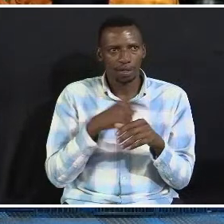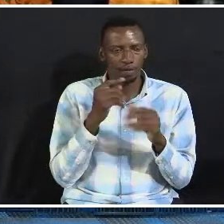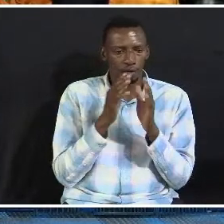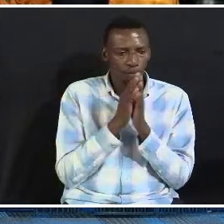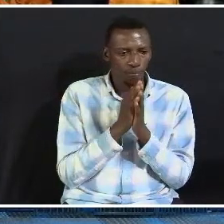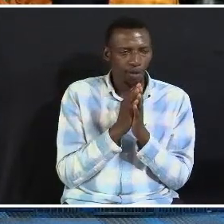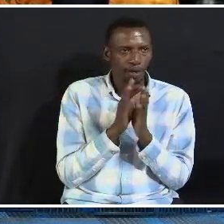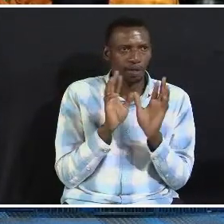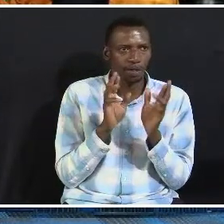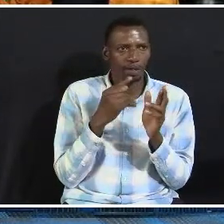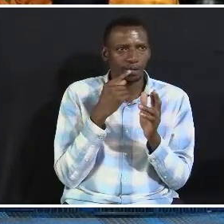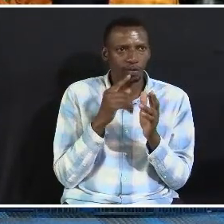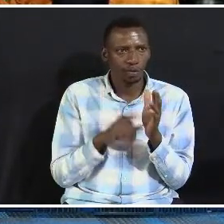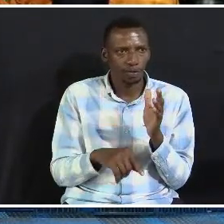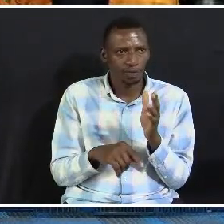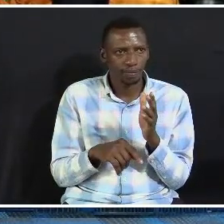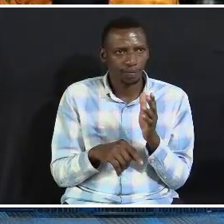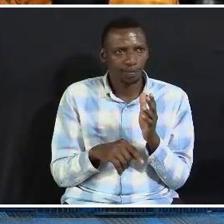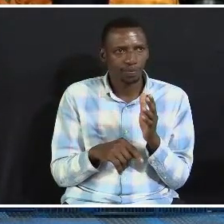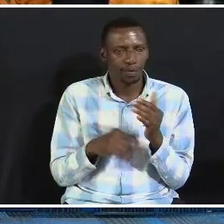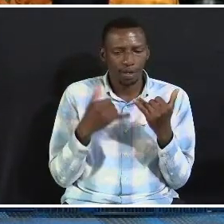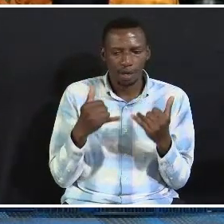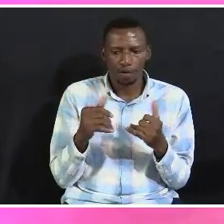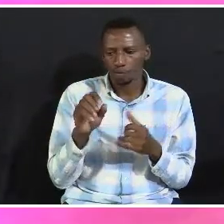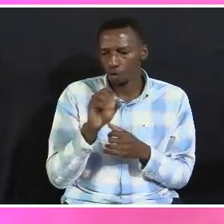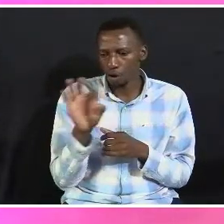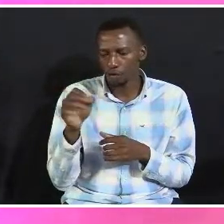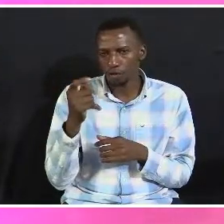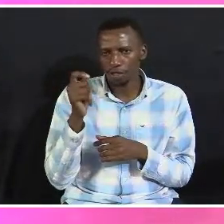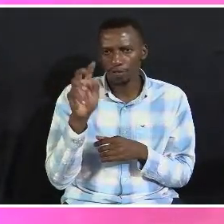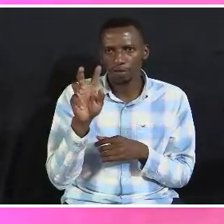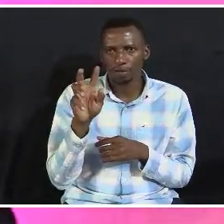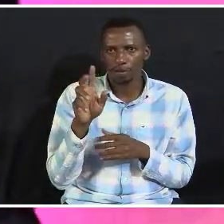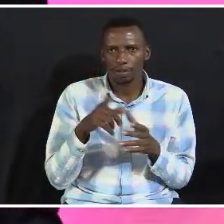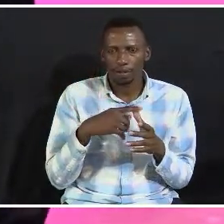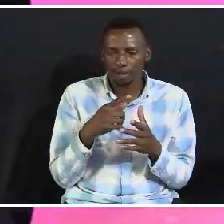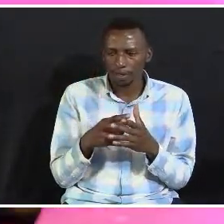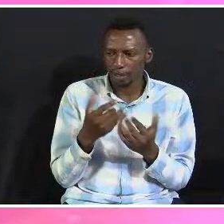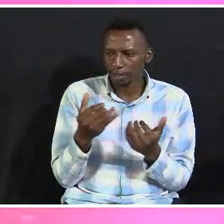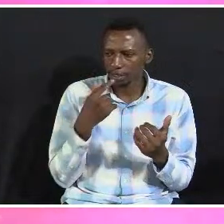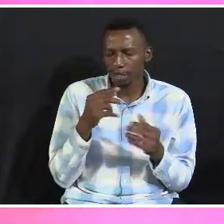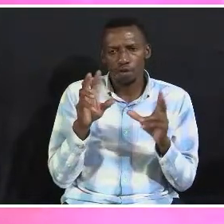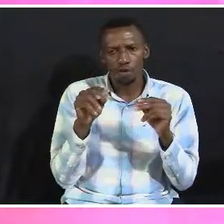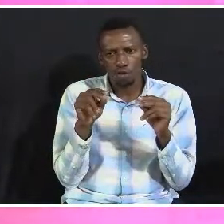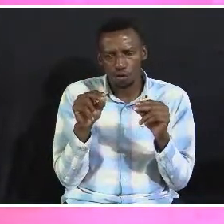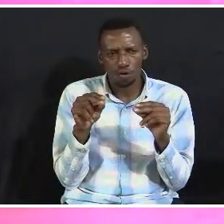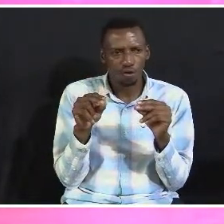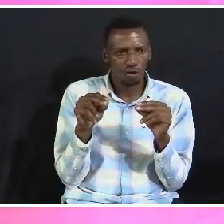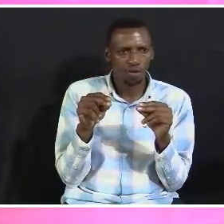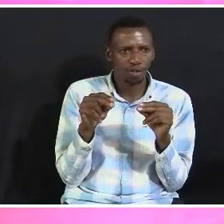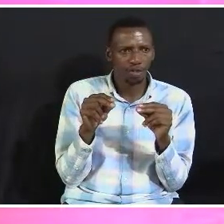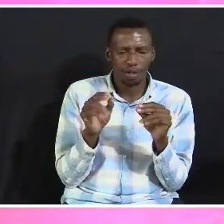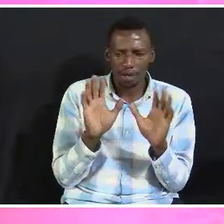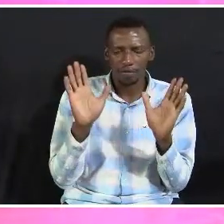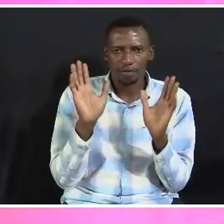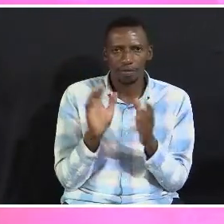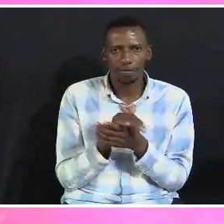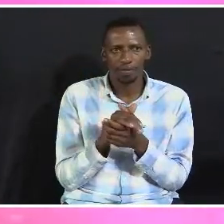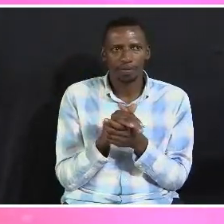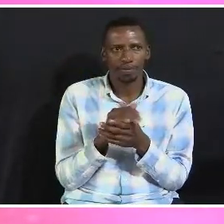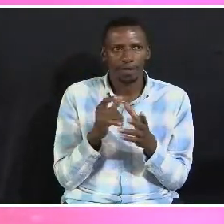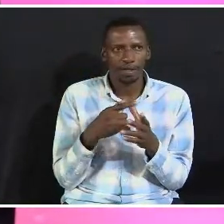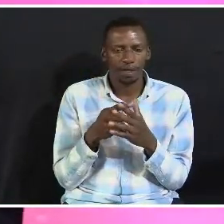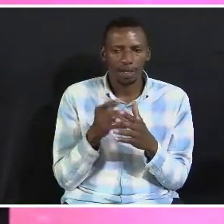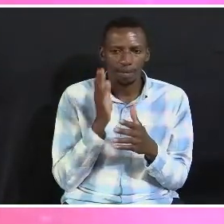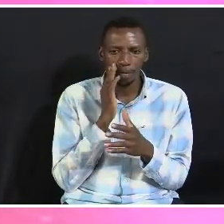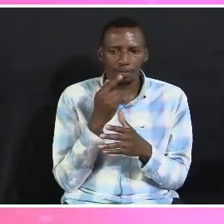saying, now switch off that TV. And the child says, no, don't touch. And you hear mama